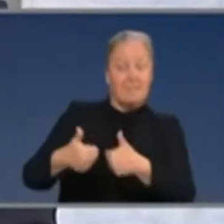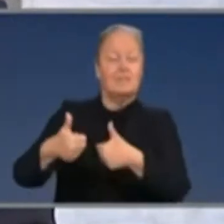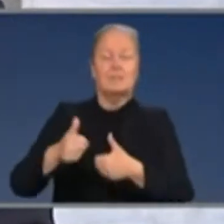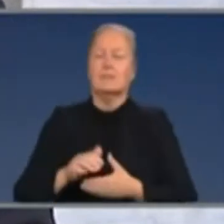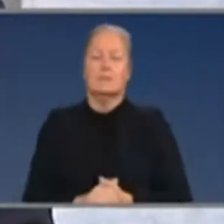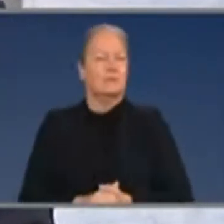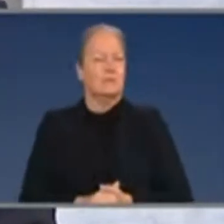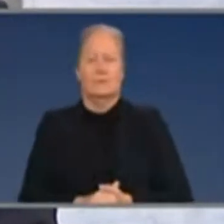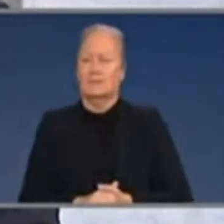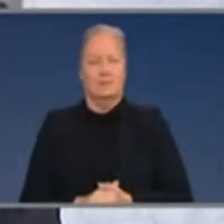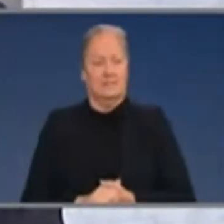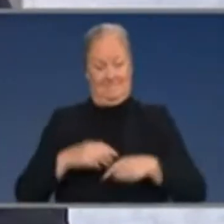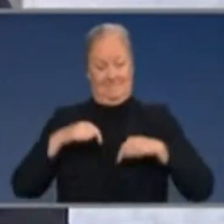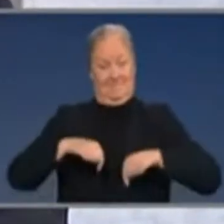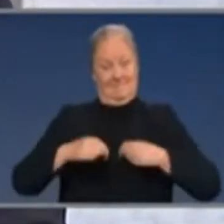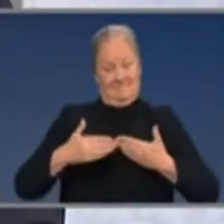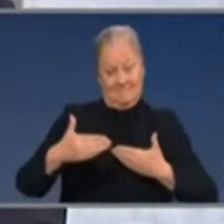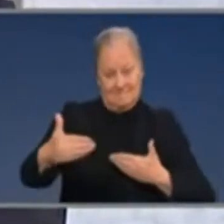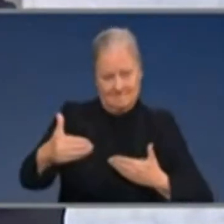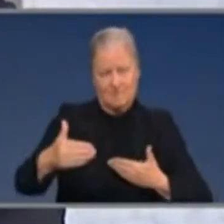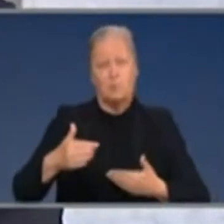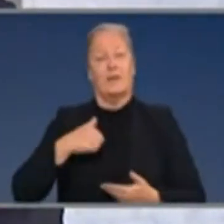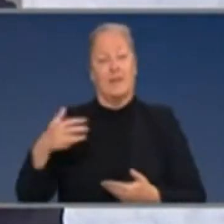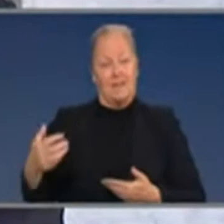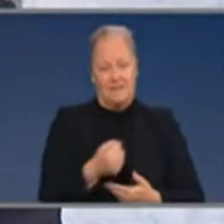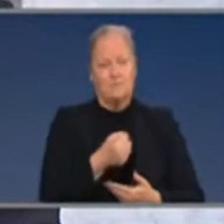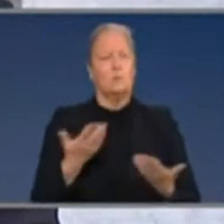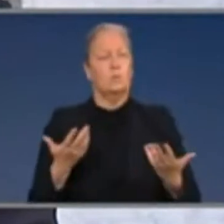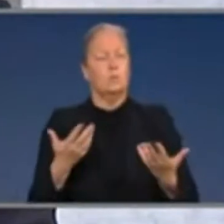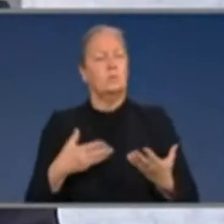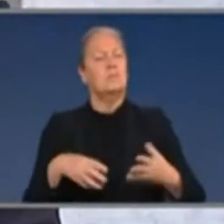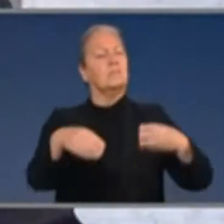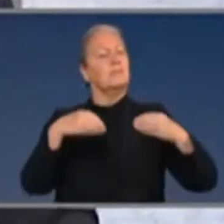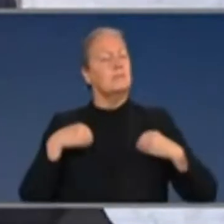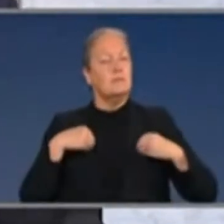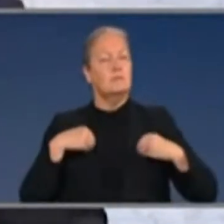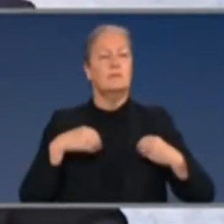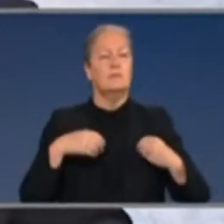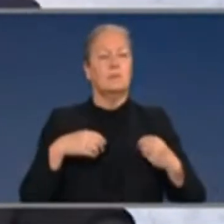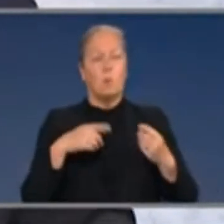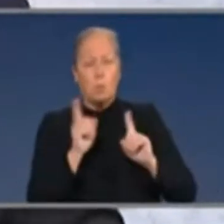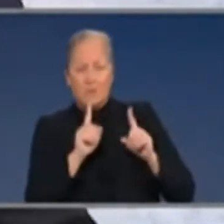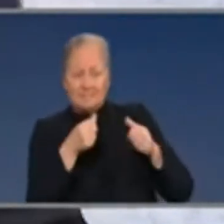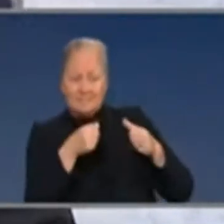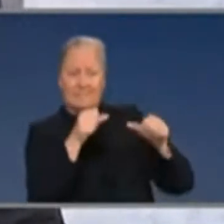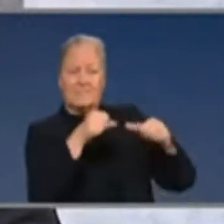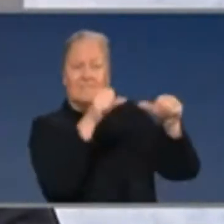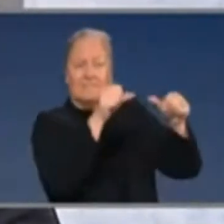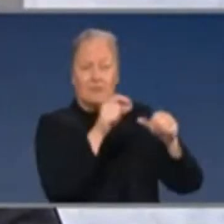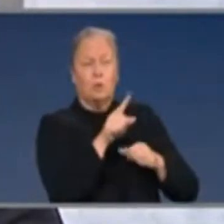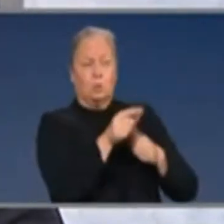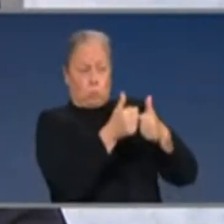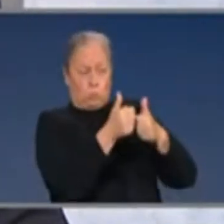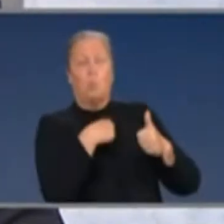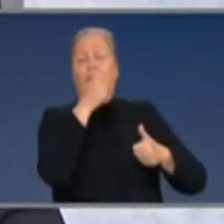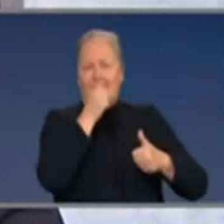this process has to acknowledge the gains to drive the confidence that other areas can see